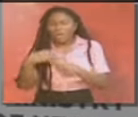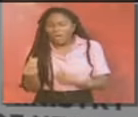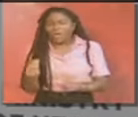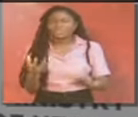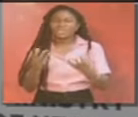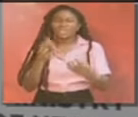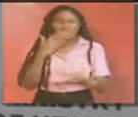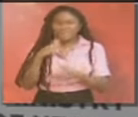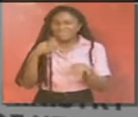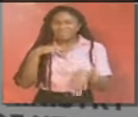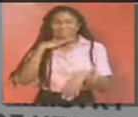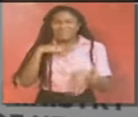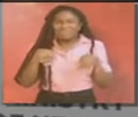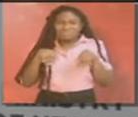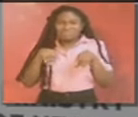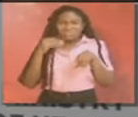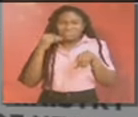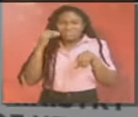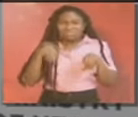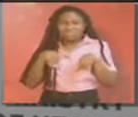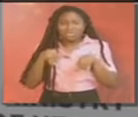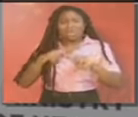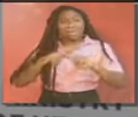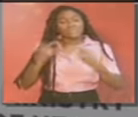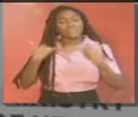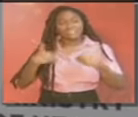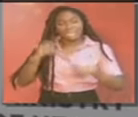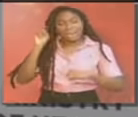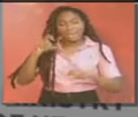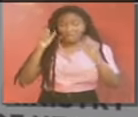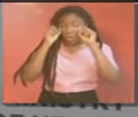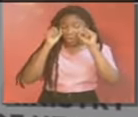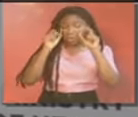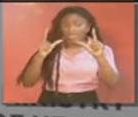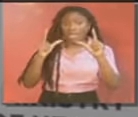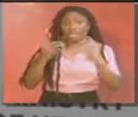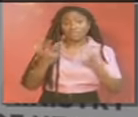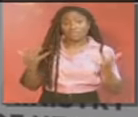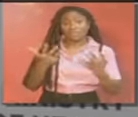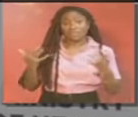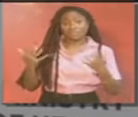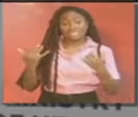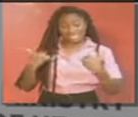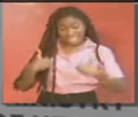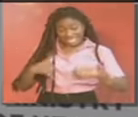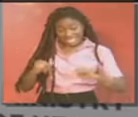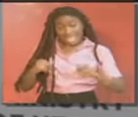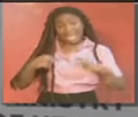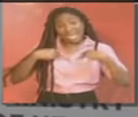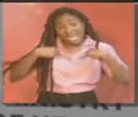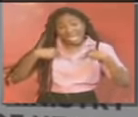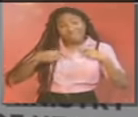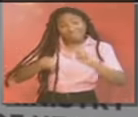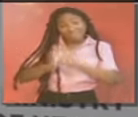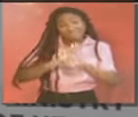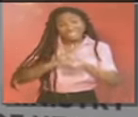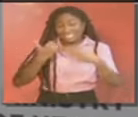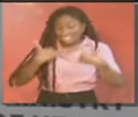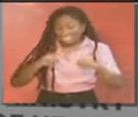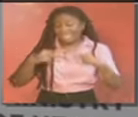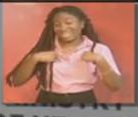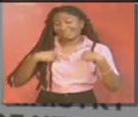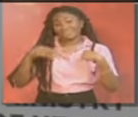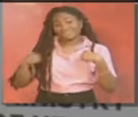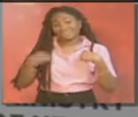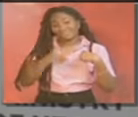to entertain themselves, but we still have to be aware that we are in the midst of a pandemic, and that the